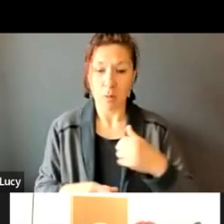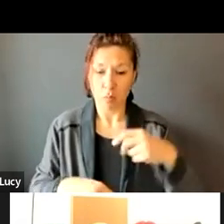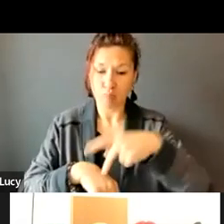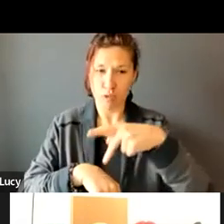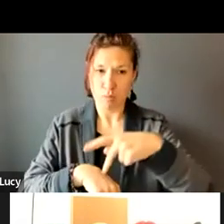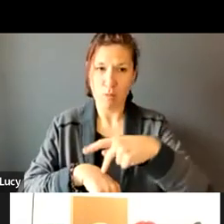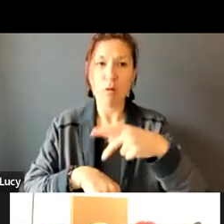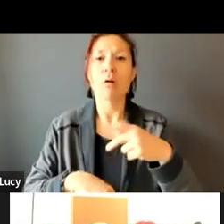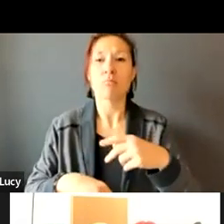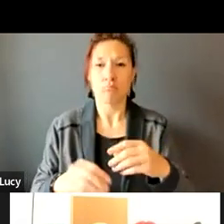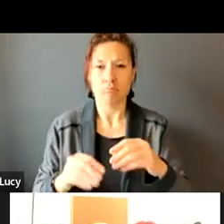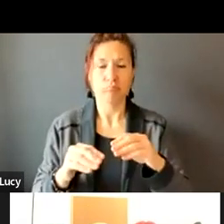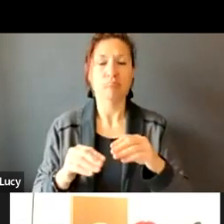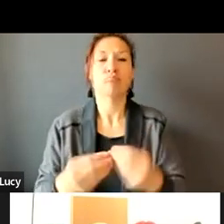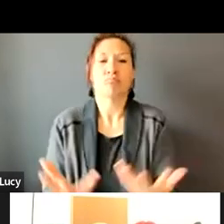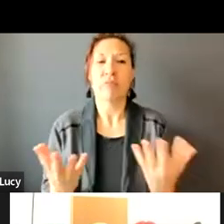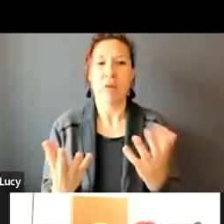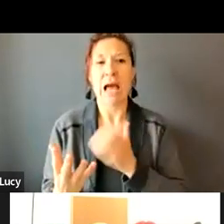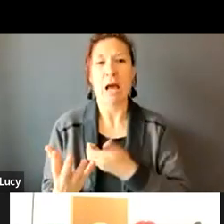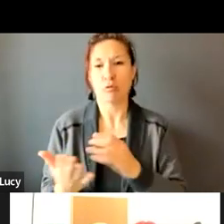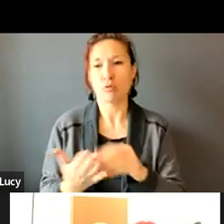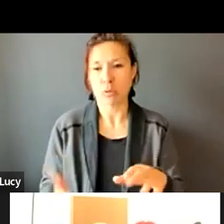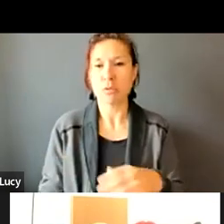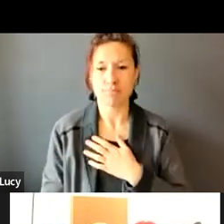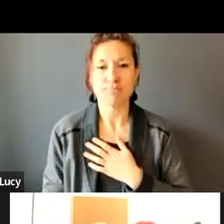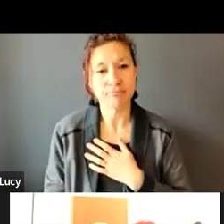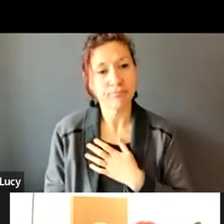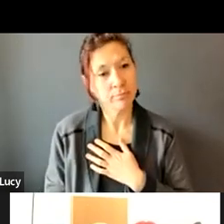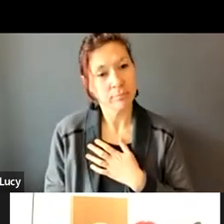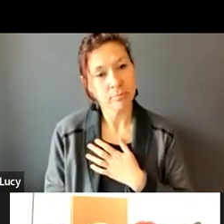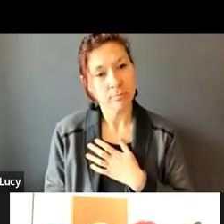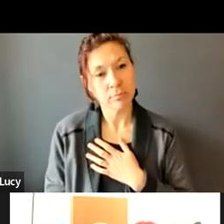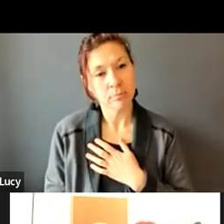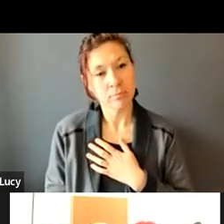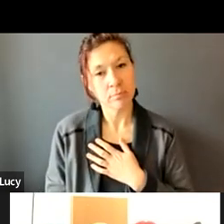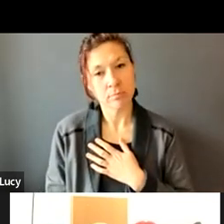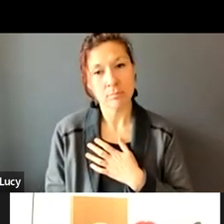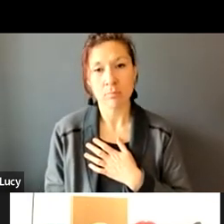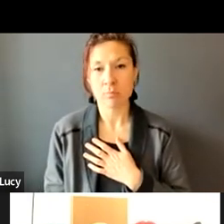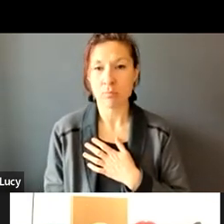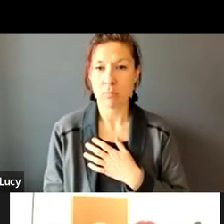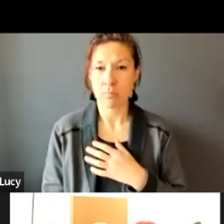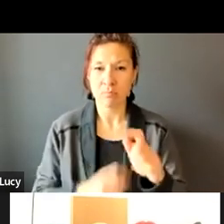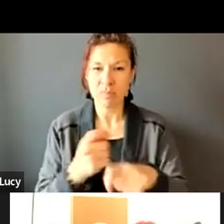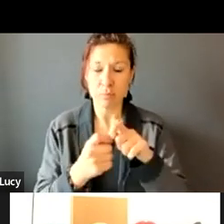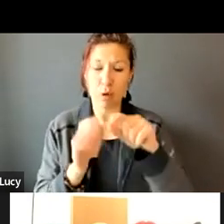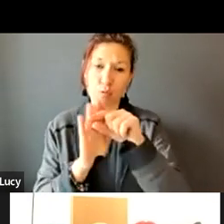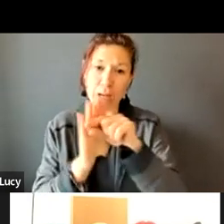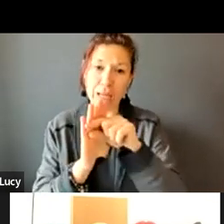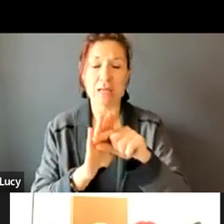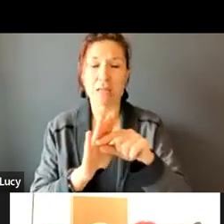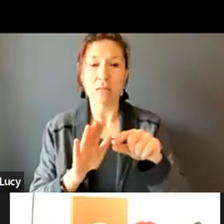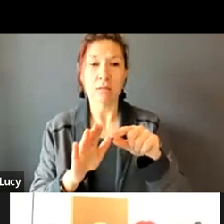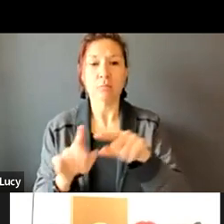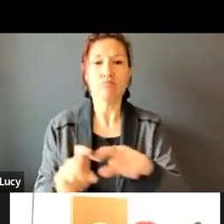administered you know we gave it um and you know we it's given at certain grade levels it's given um what kind of a